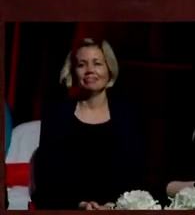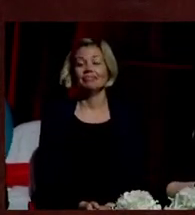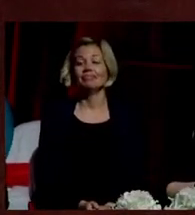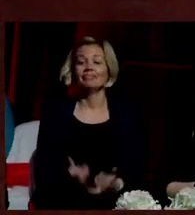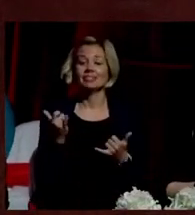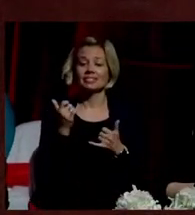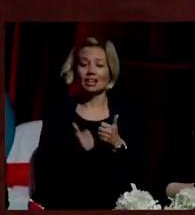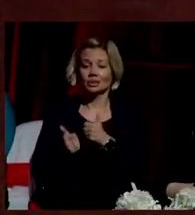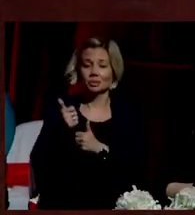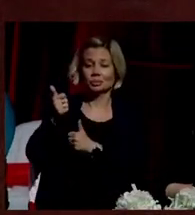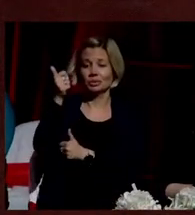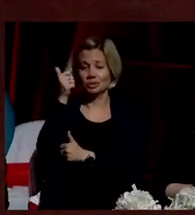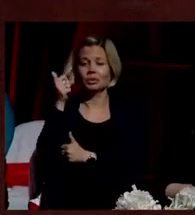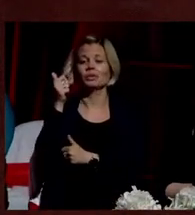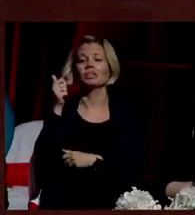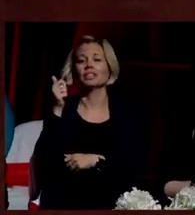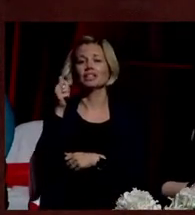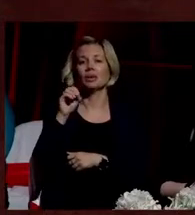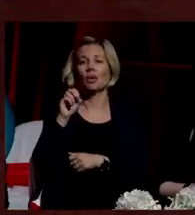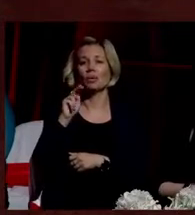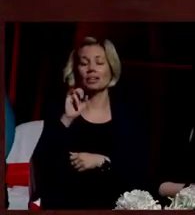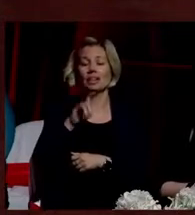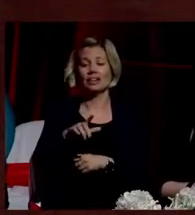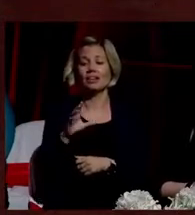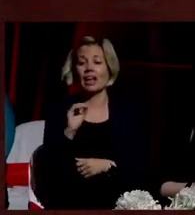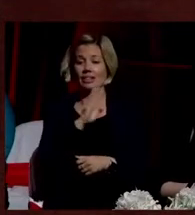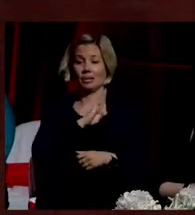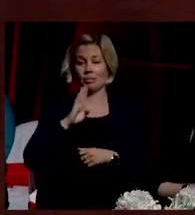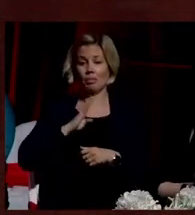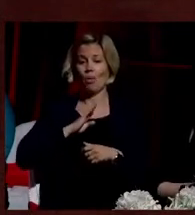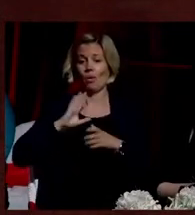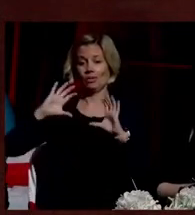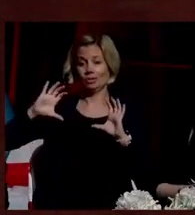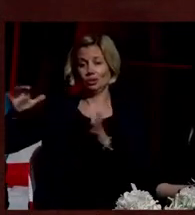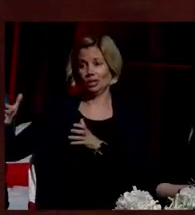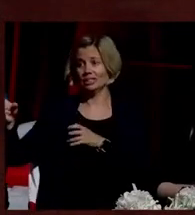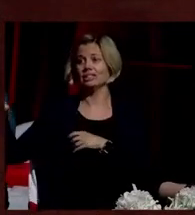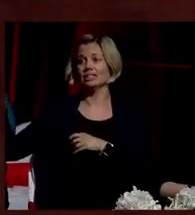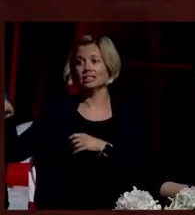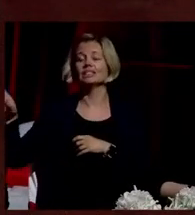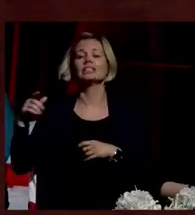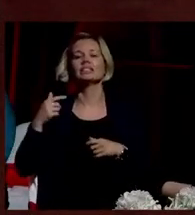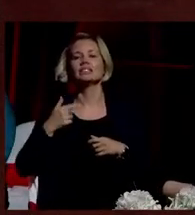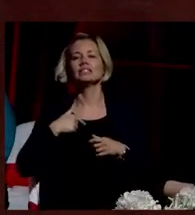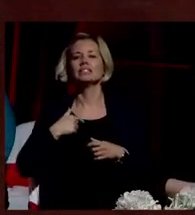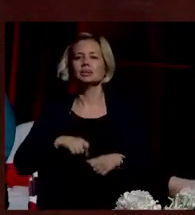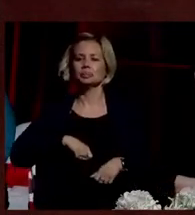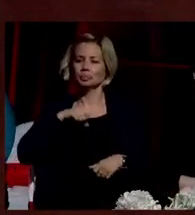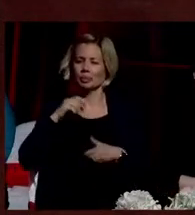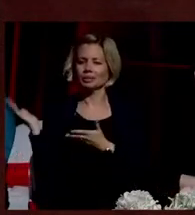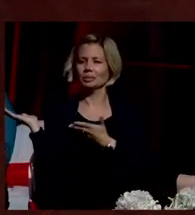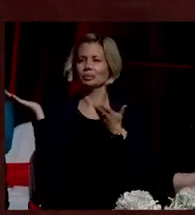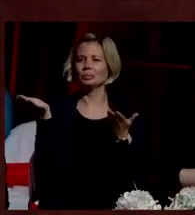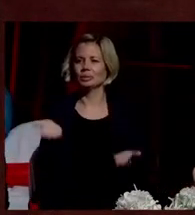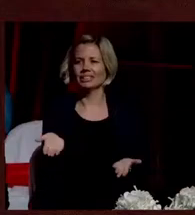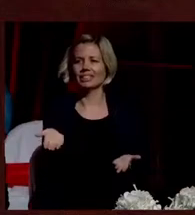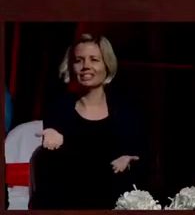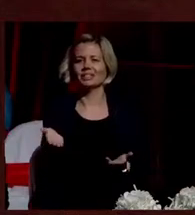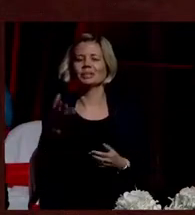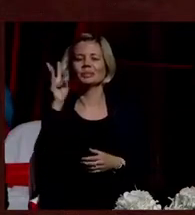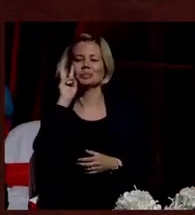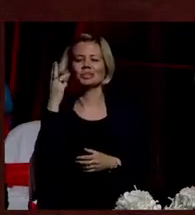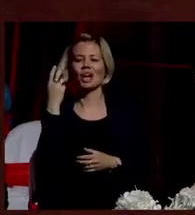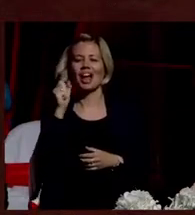Superintendent McNeil and members of the Board of Trustees, it is my pleasure to present to you the Wooster High School Class of